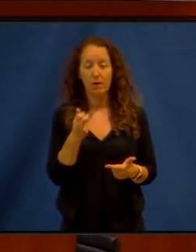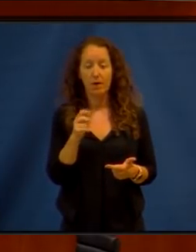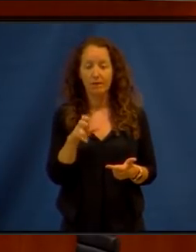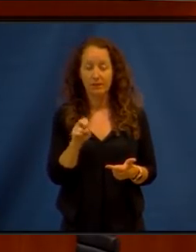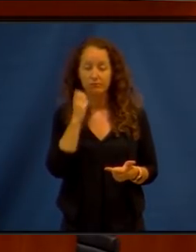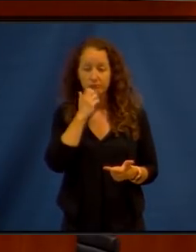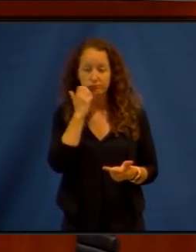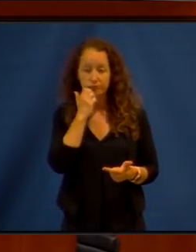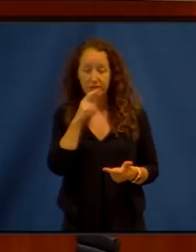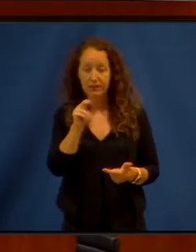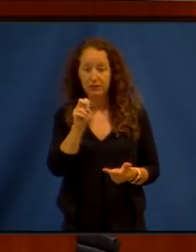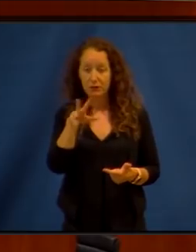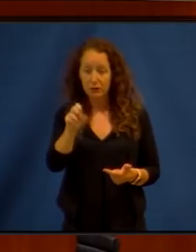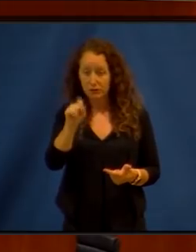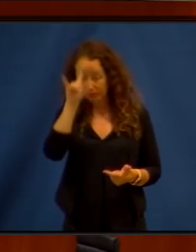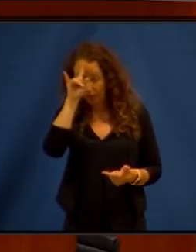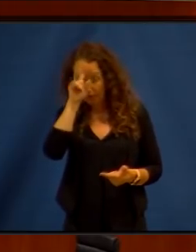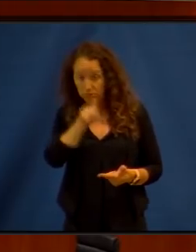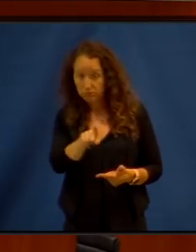News?